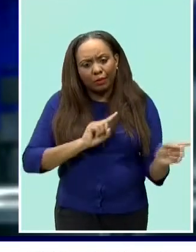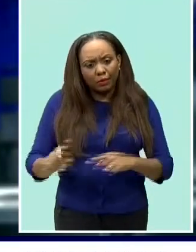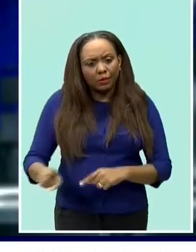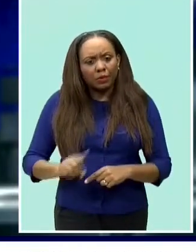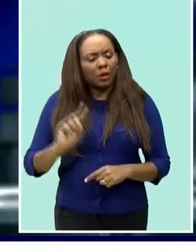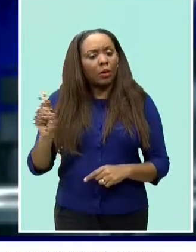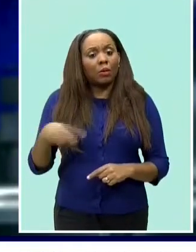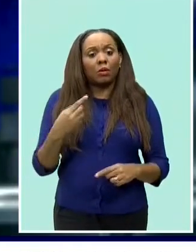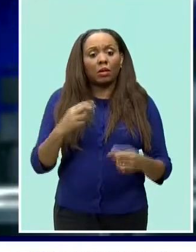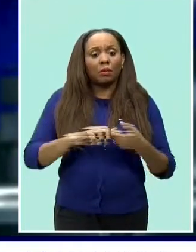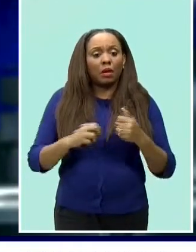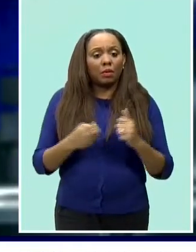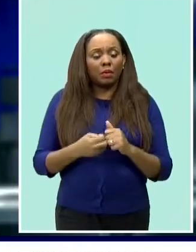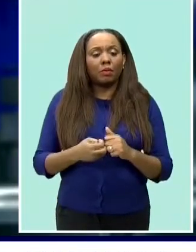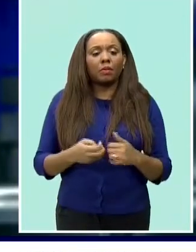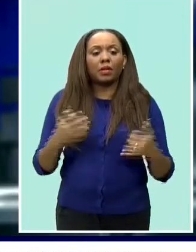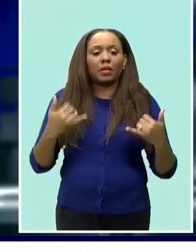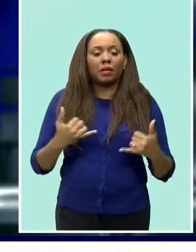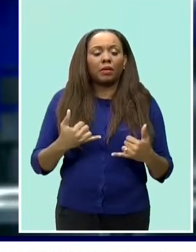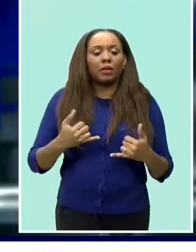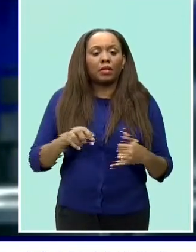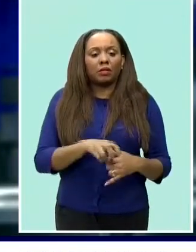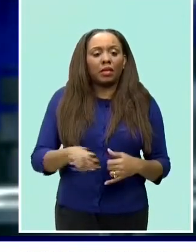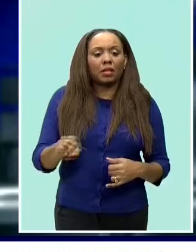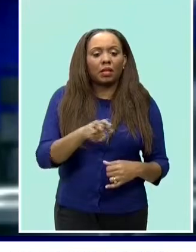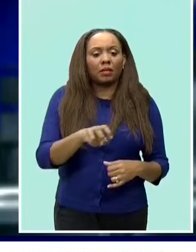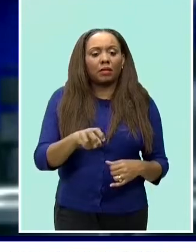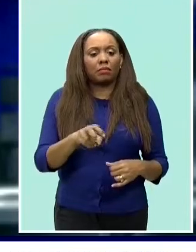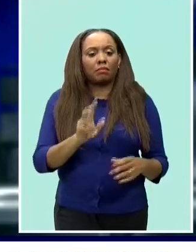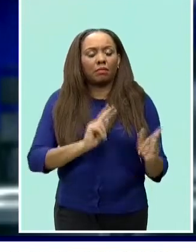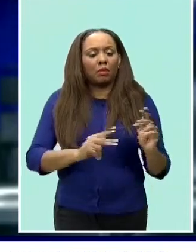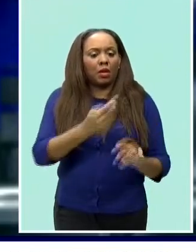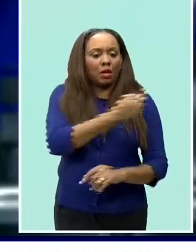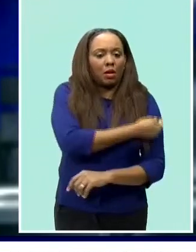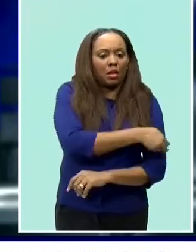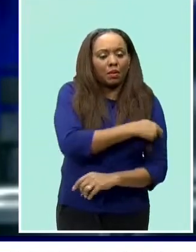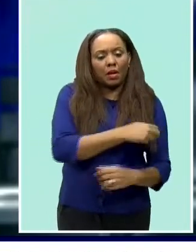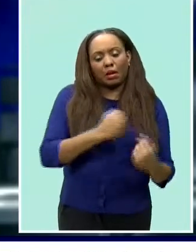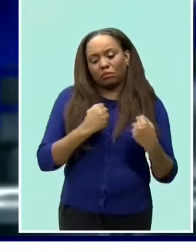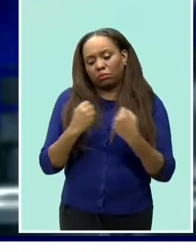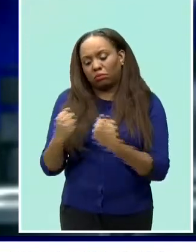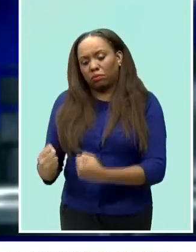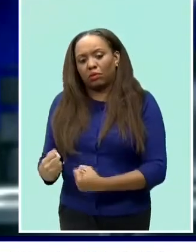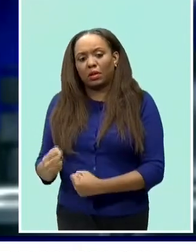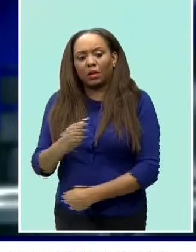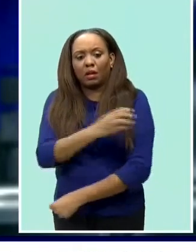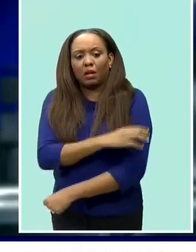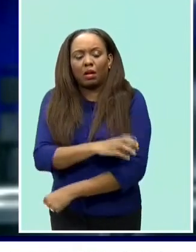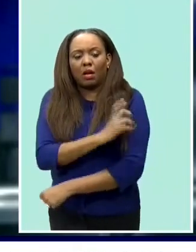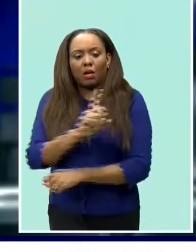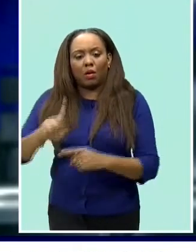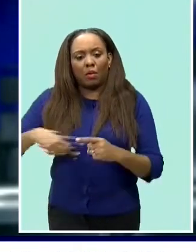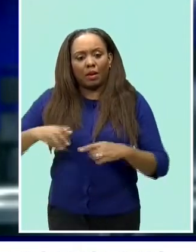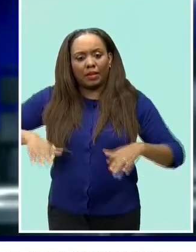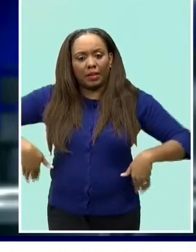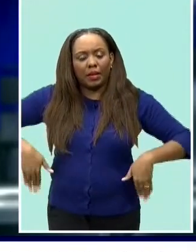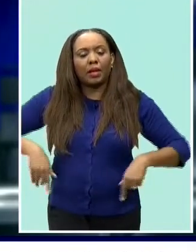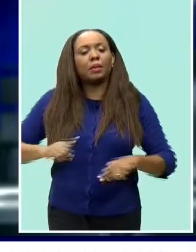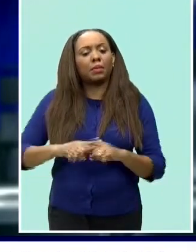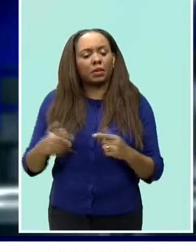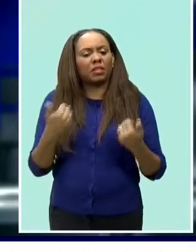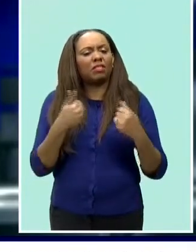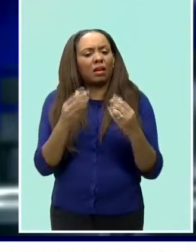was encountered related to transportation for patients between Queen Elizabeth Hospital and Winston Scott after hours, but it is currently